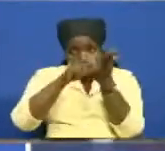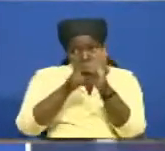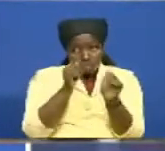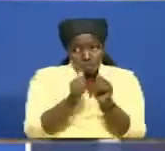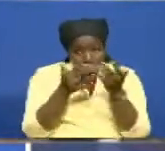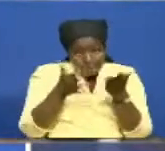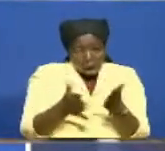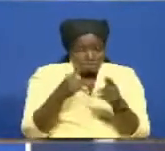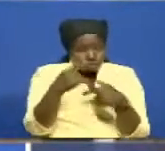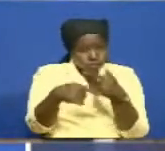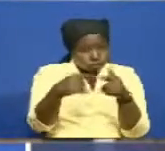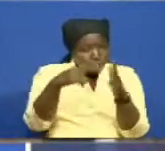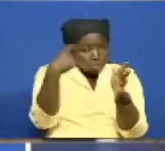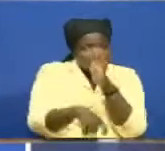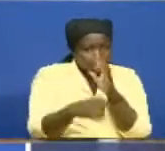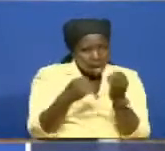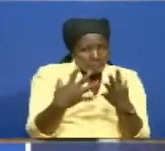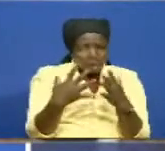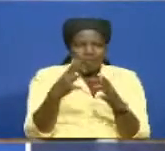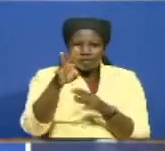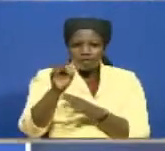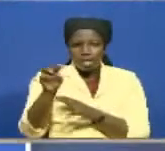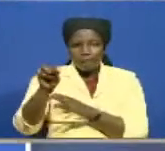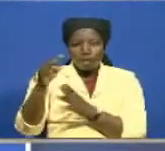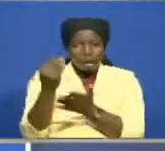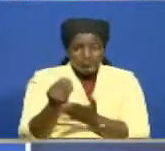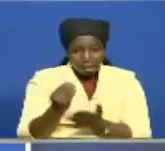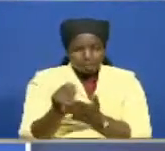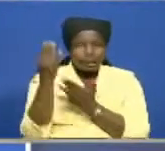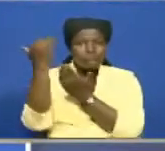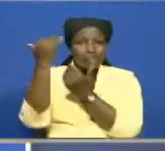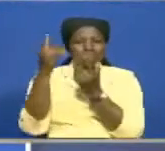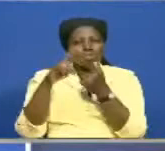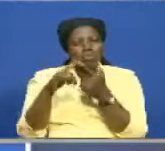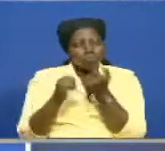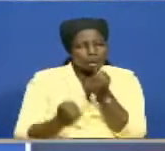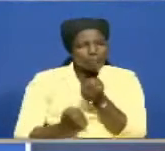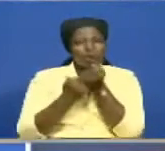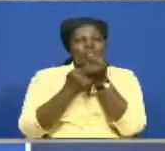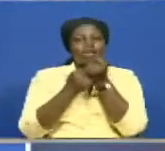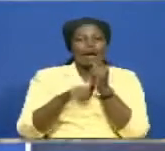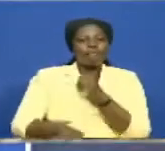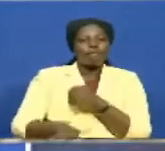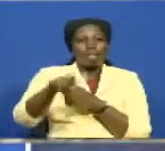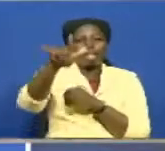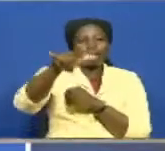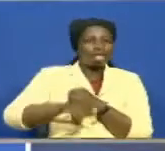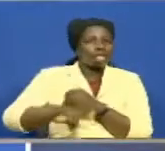being undertaken at a cost of 40 million shillings, is expected to boost aviation and